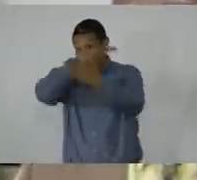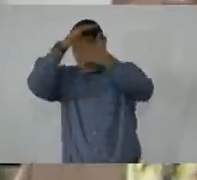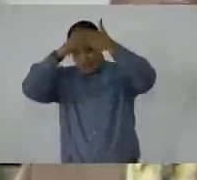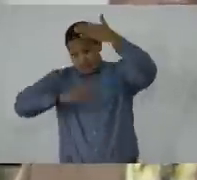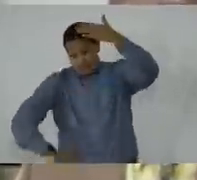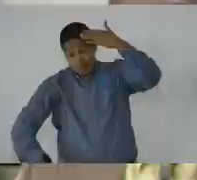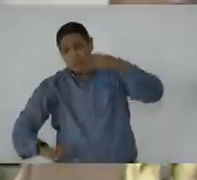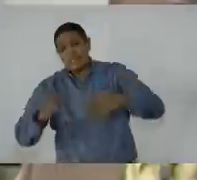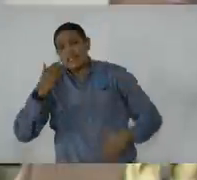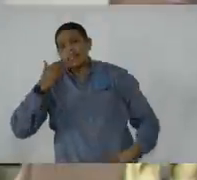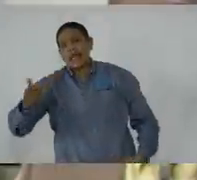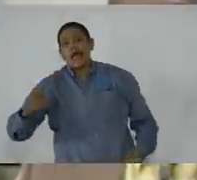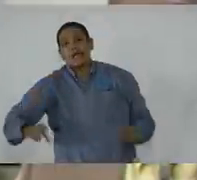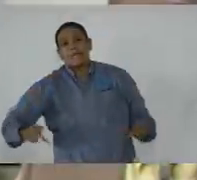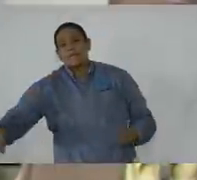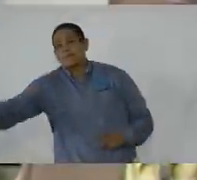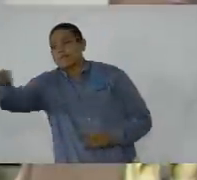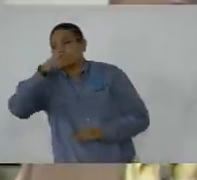the constituents